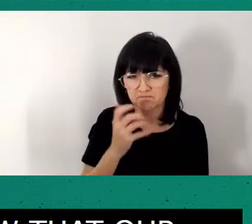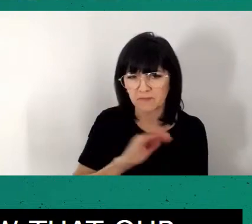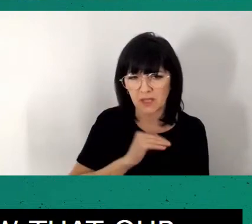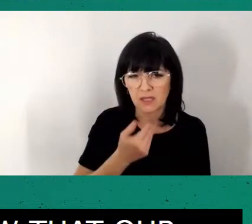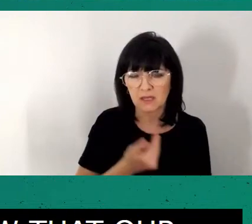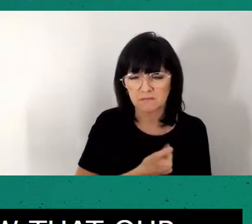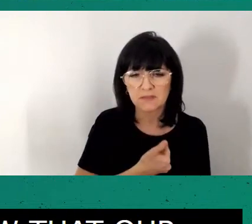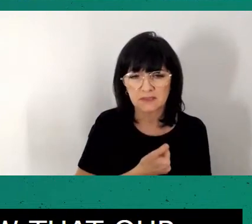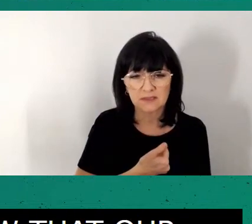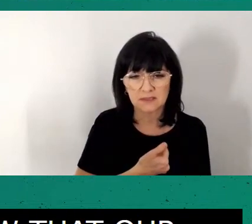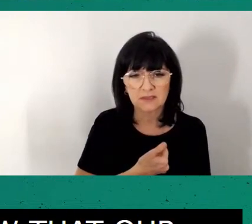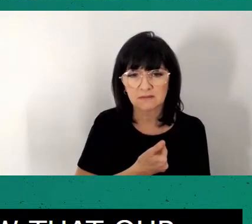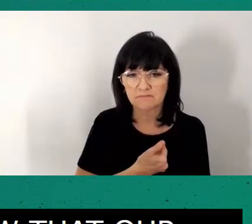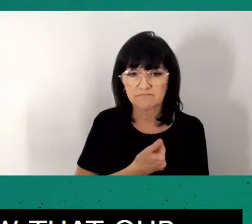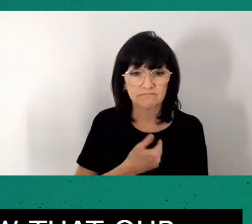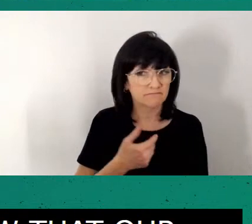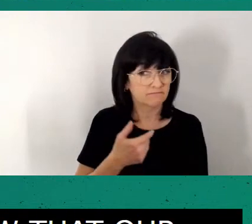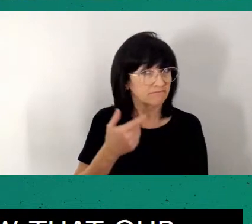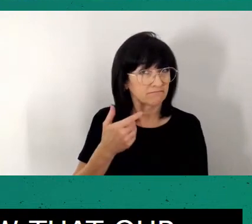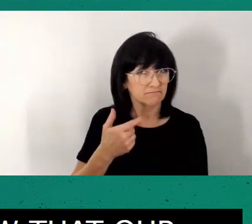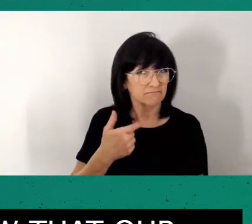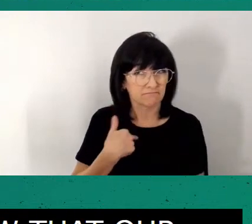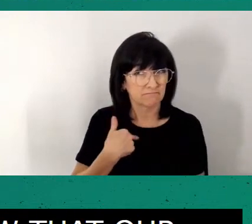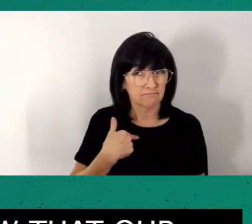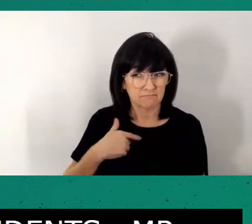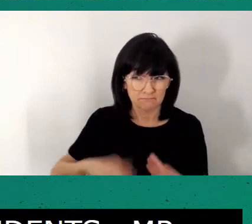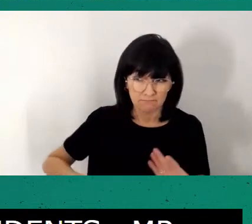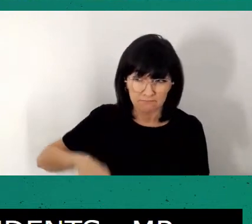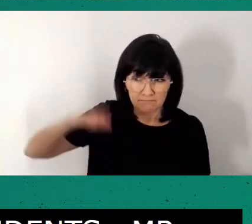new textbook until I bought my own when I went to college.